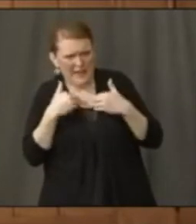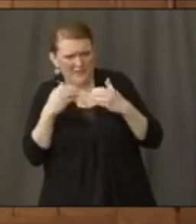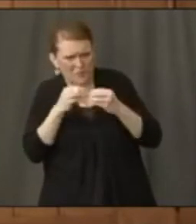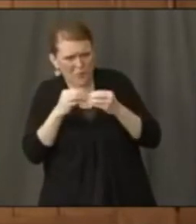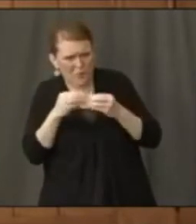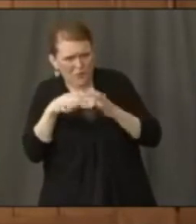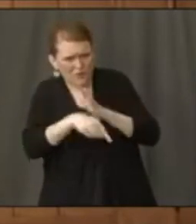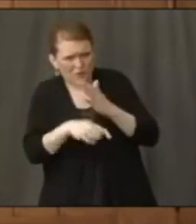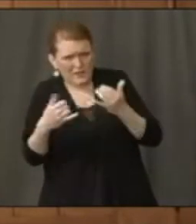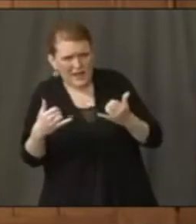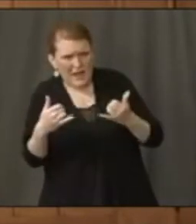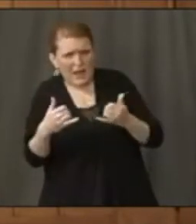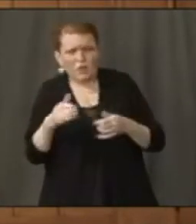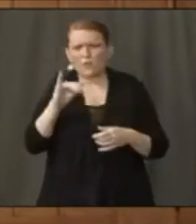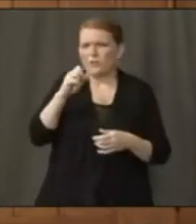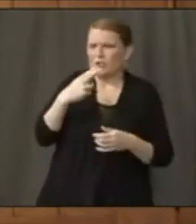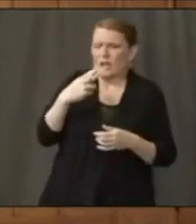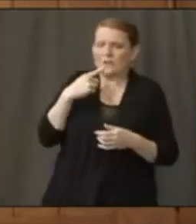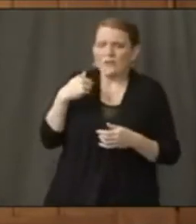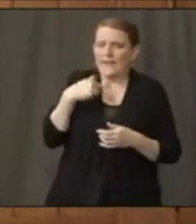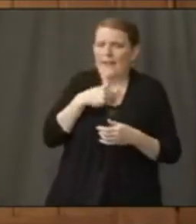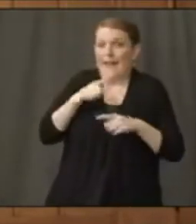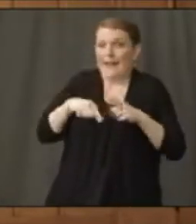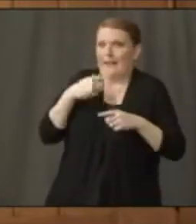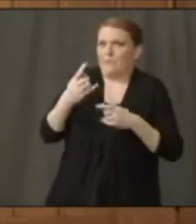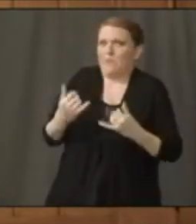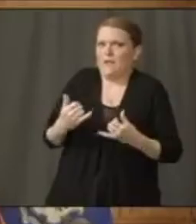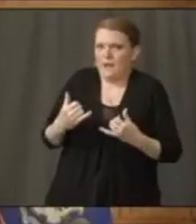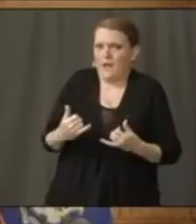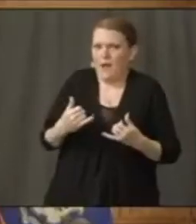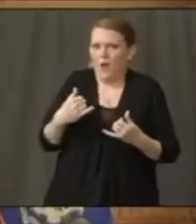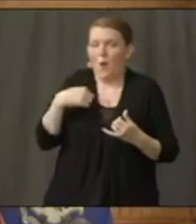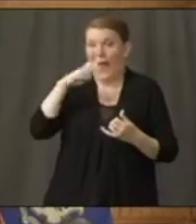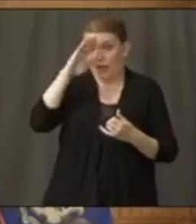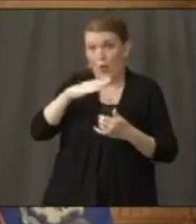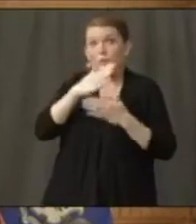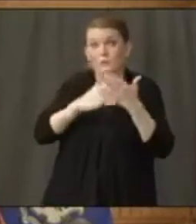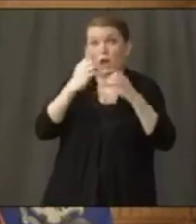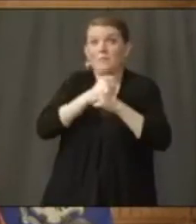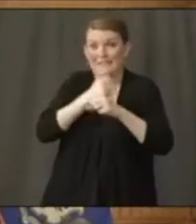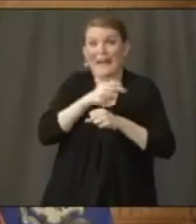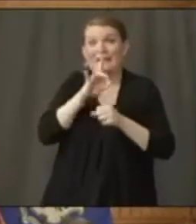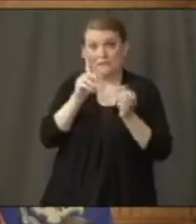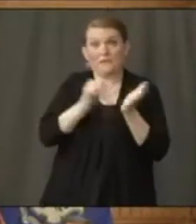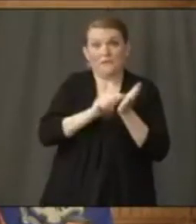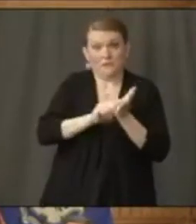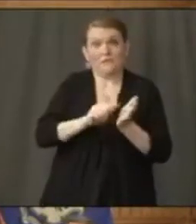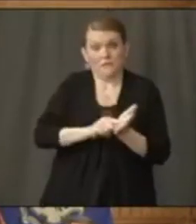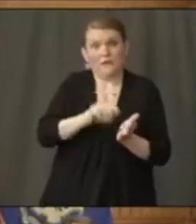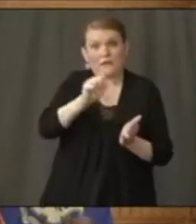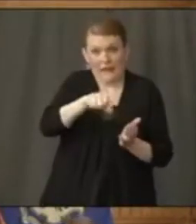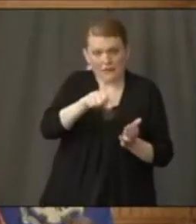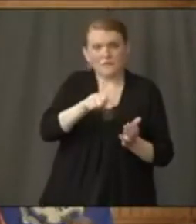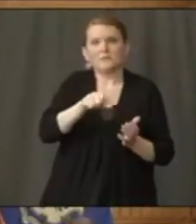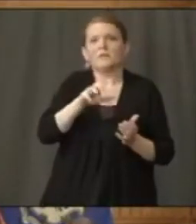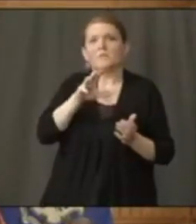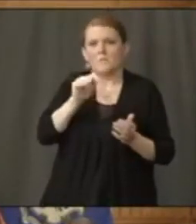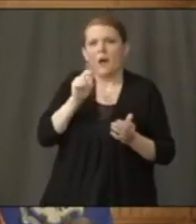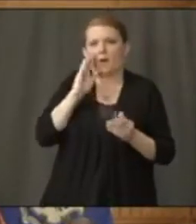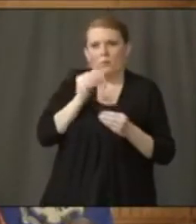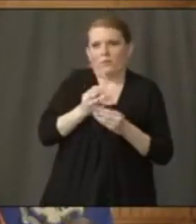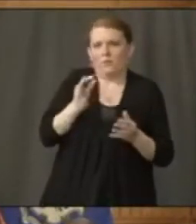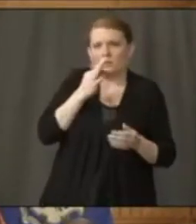that. Okay, and you're going to do the deaths, the nursing home deaths totals tomorrow, yes? That's correct.